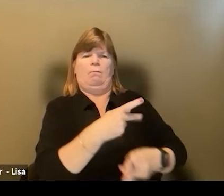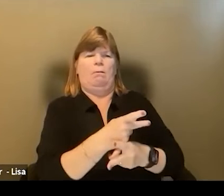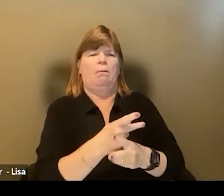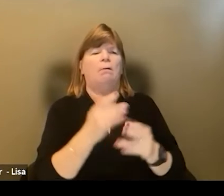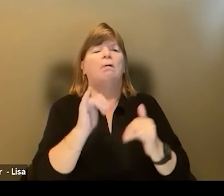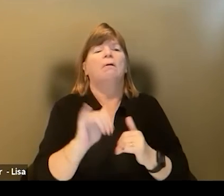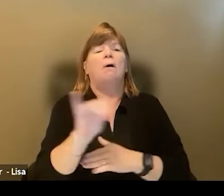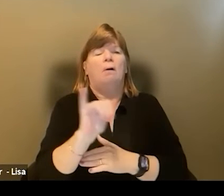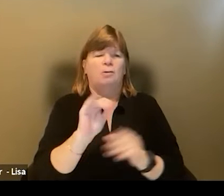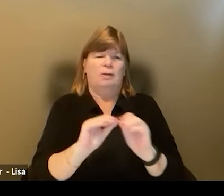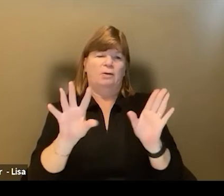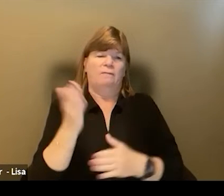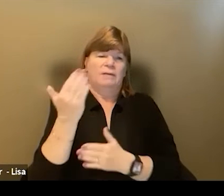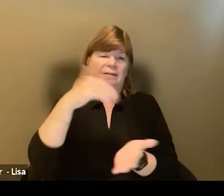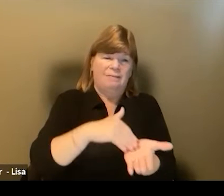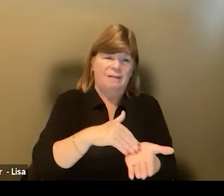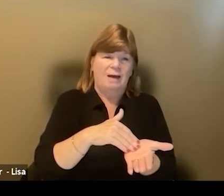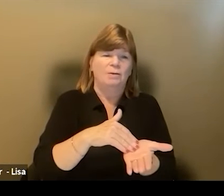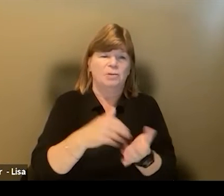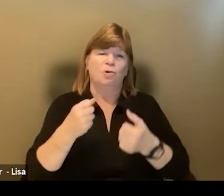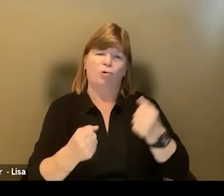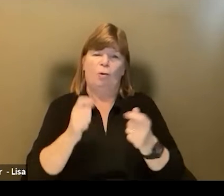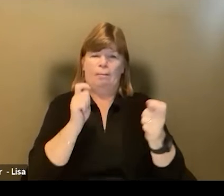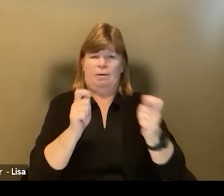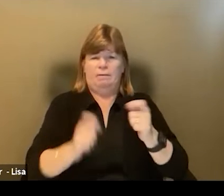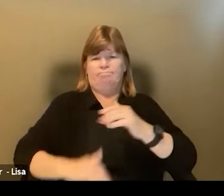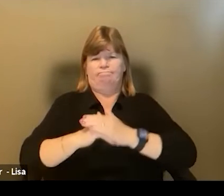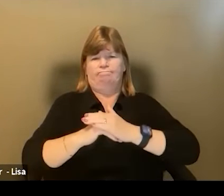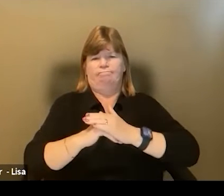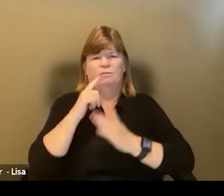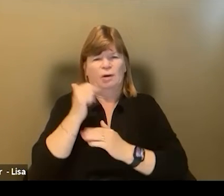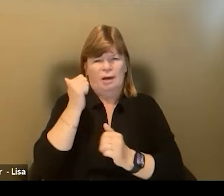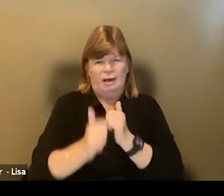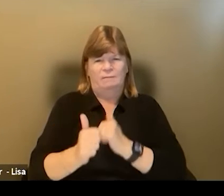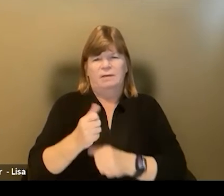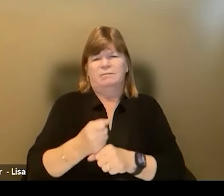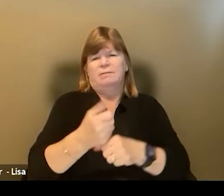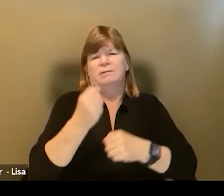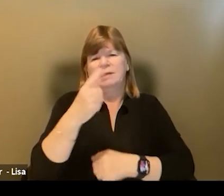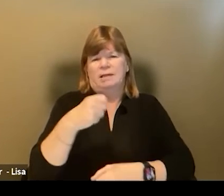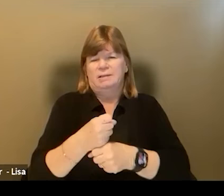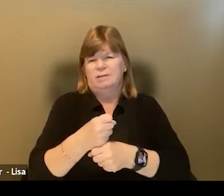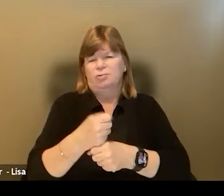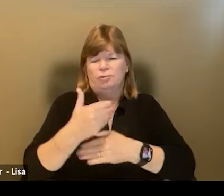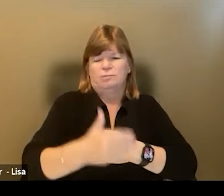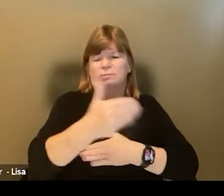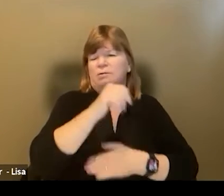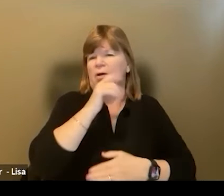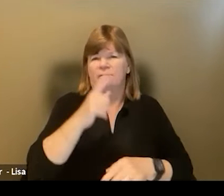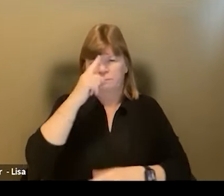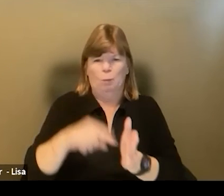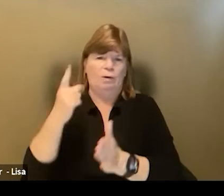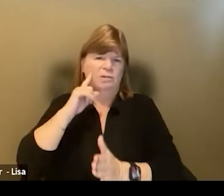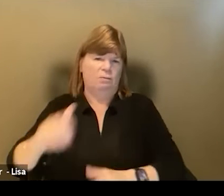This amendment also clarifies $15,000 vehicle modification cap is for every 10 years and not per lifetime of the